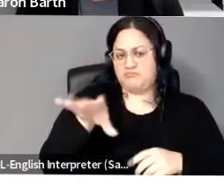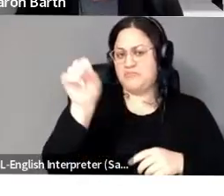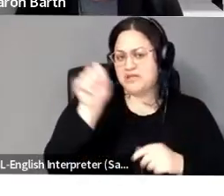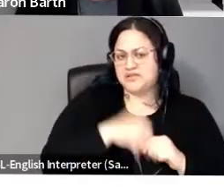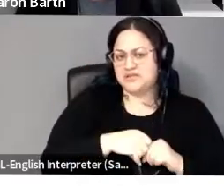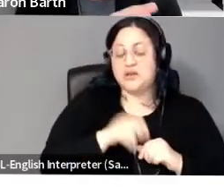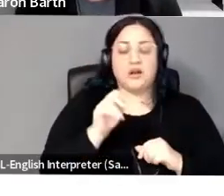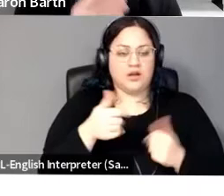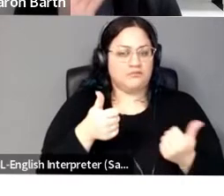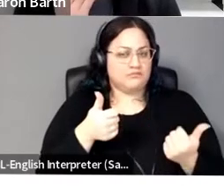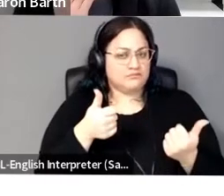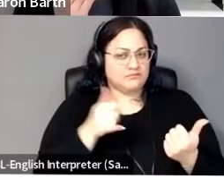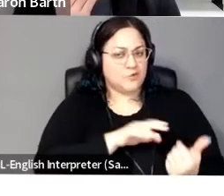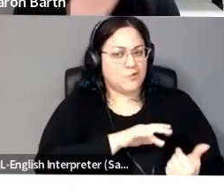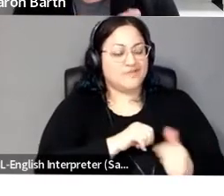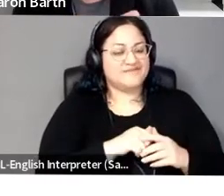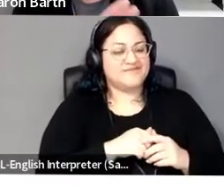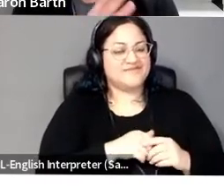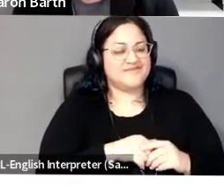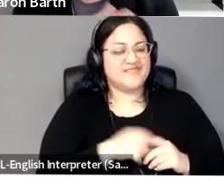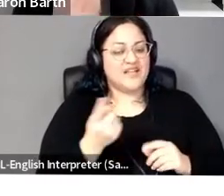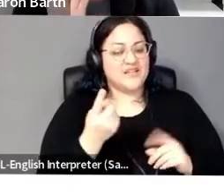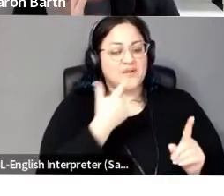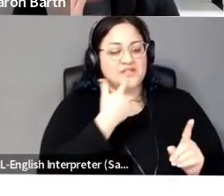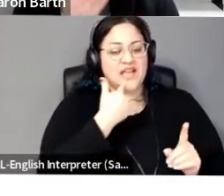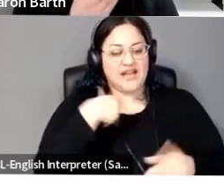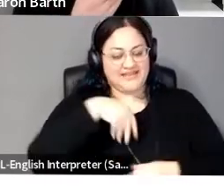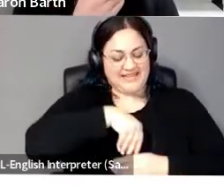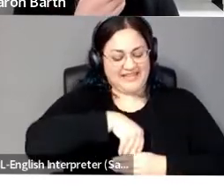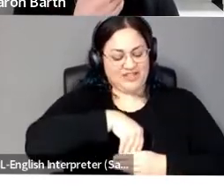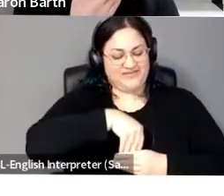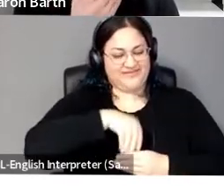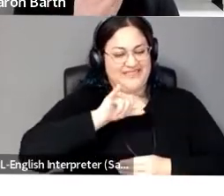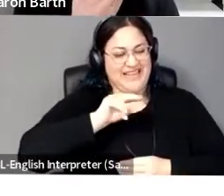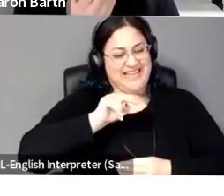What about, so someone said inner knowledge. So that's a good idea.